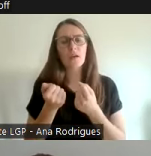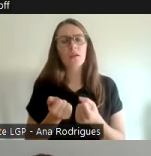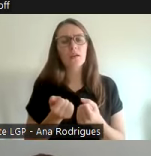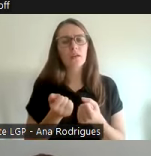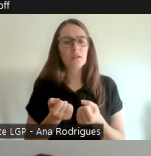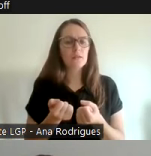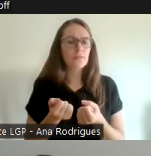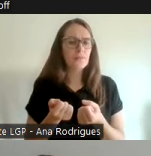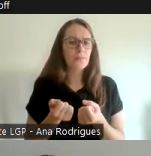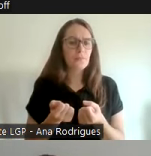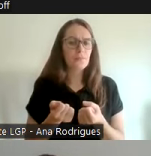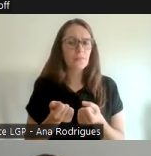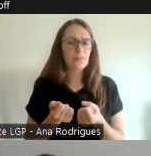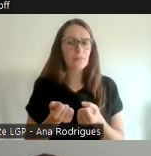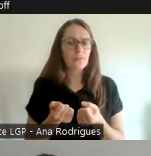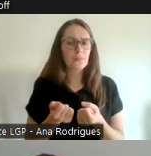the